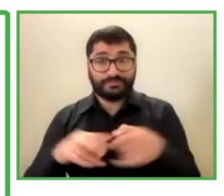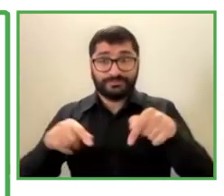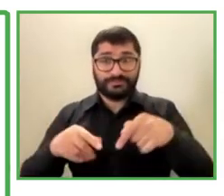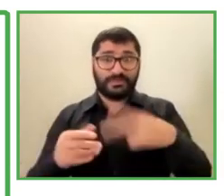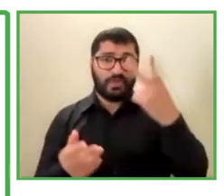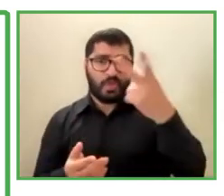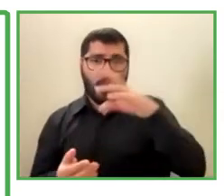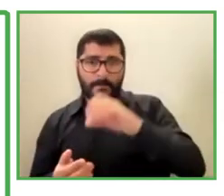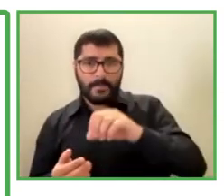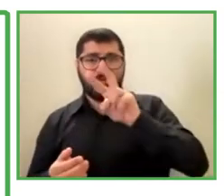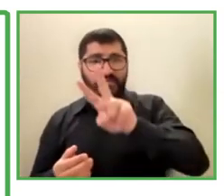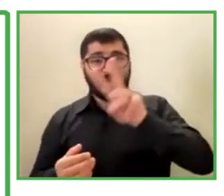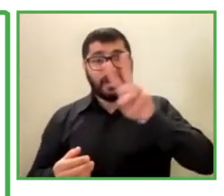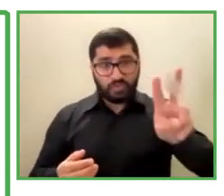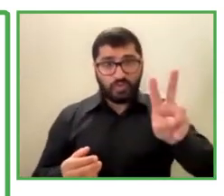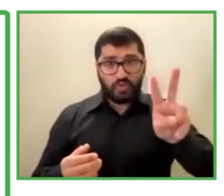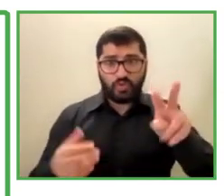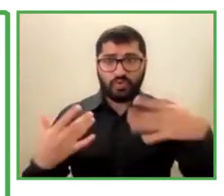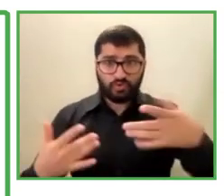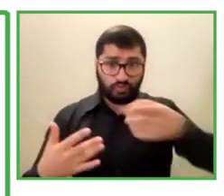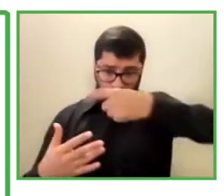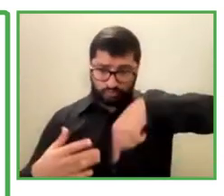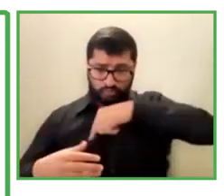an award winner from Zero Project.